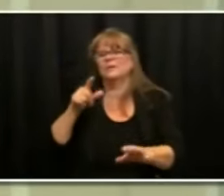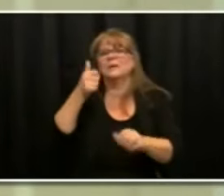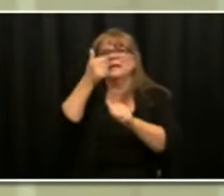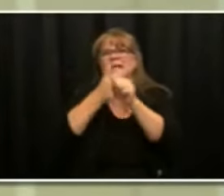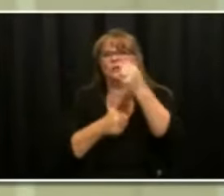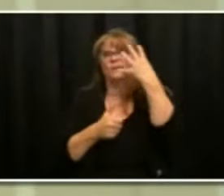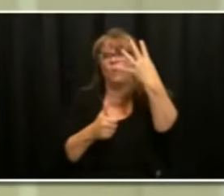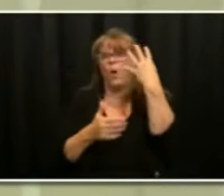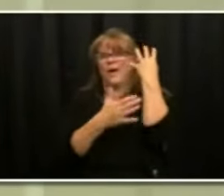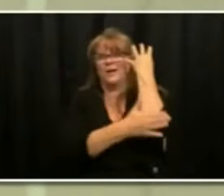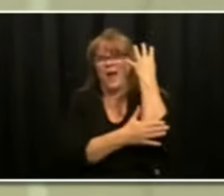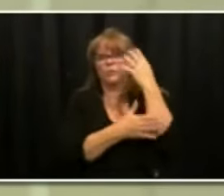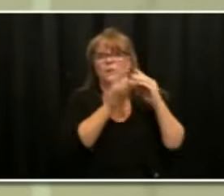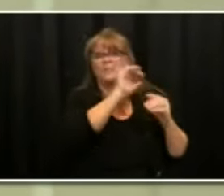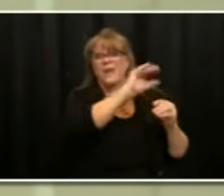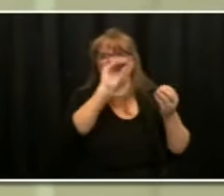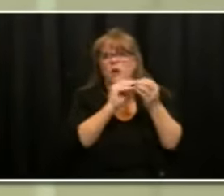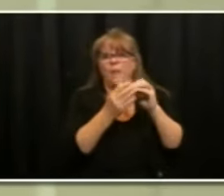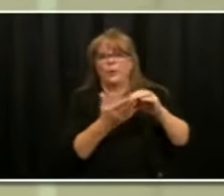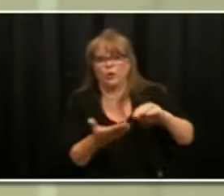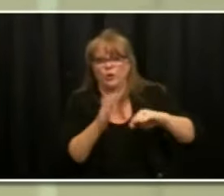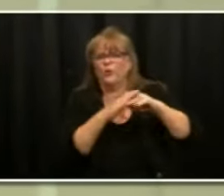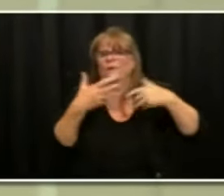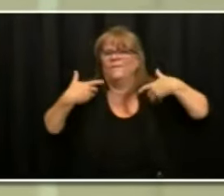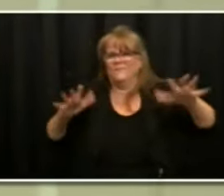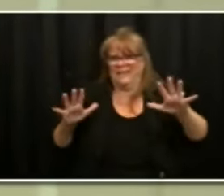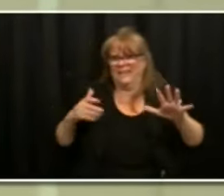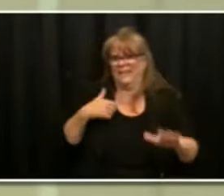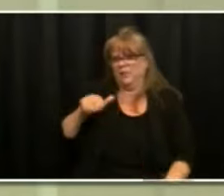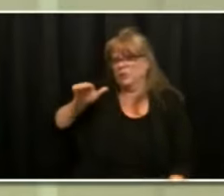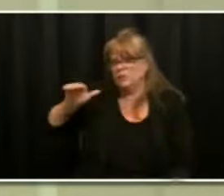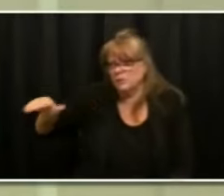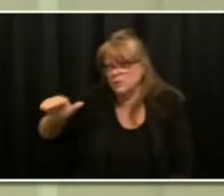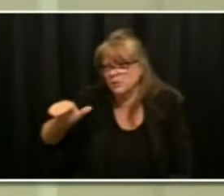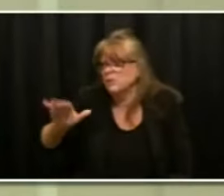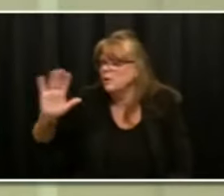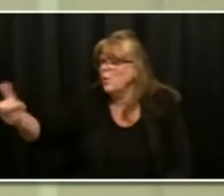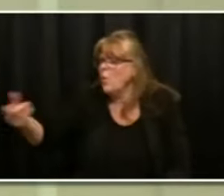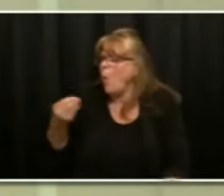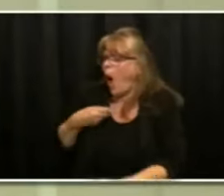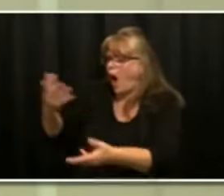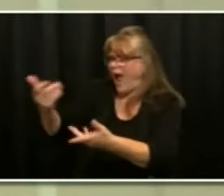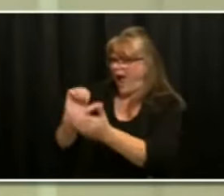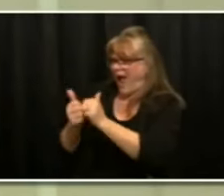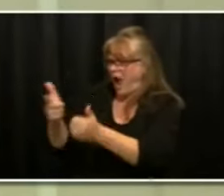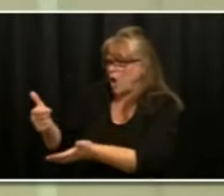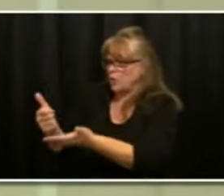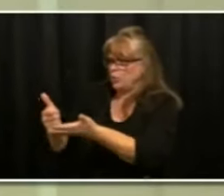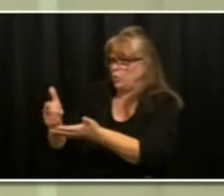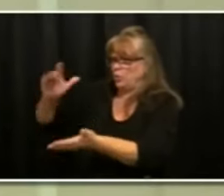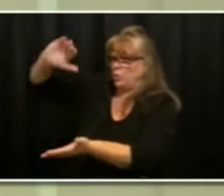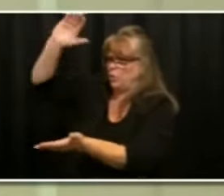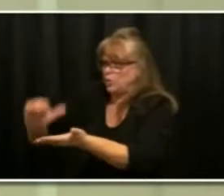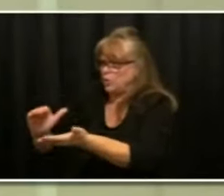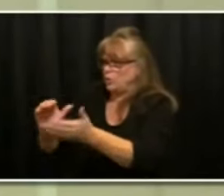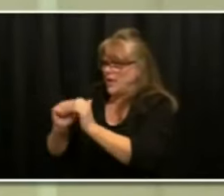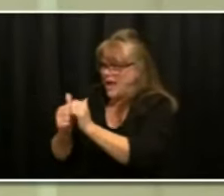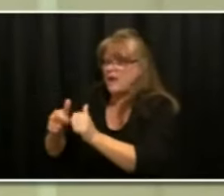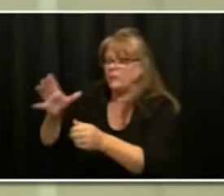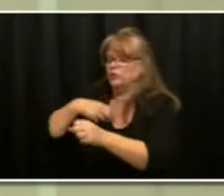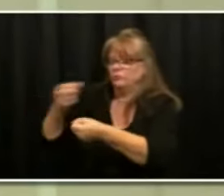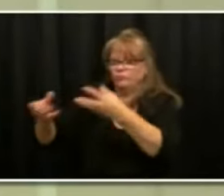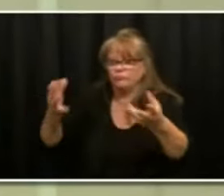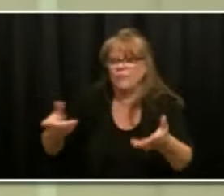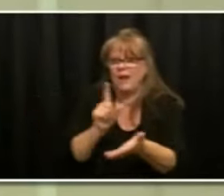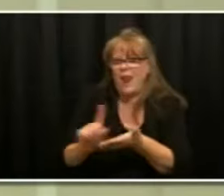asked them for their mitigation plan. We received many of those last week. We told them we would check in 10 days and